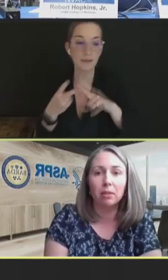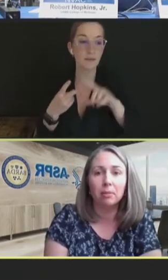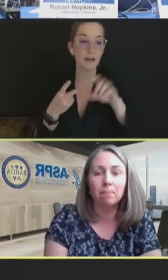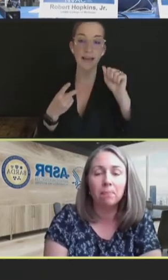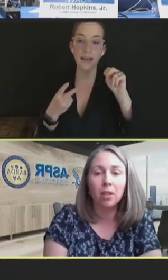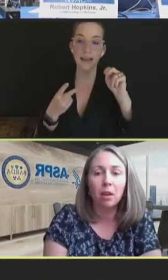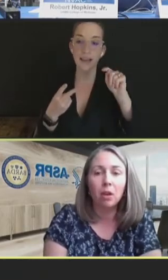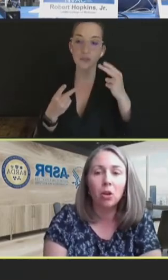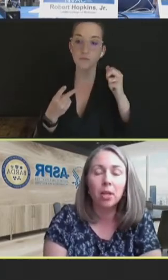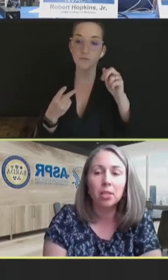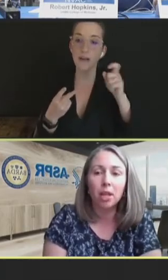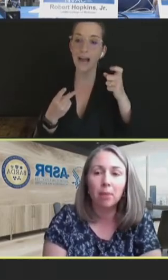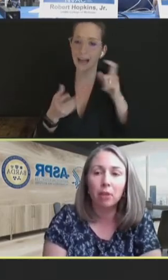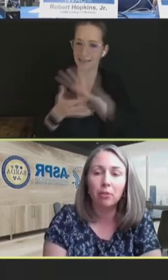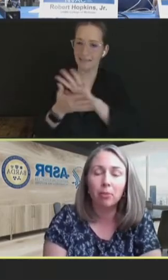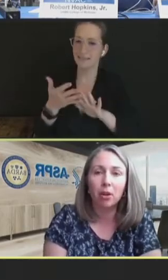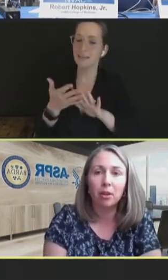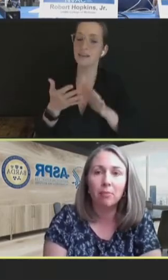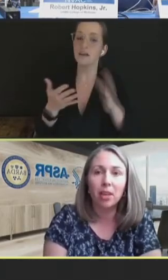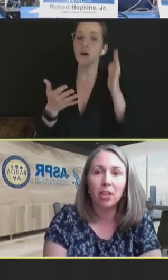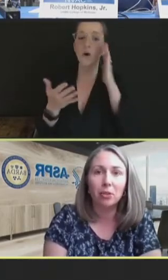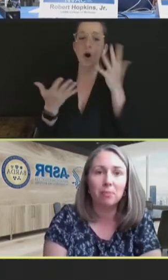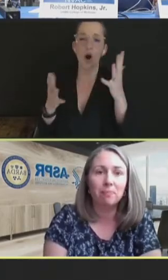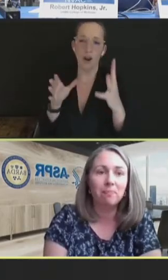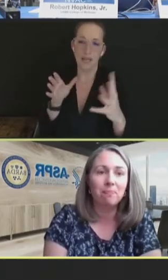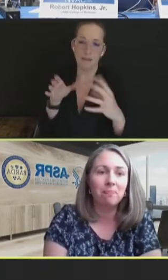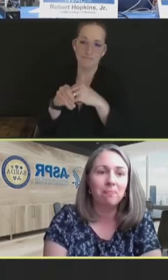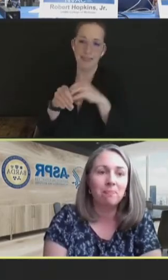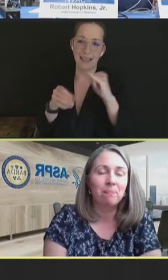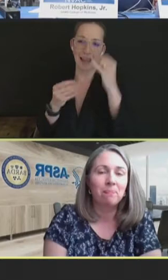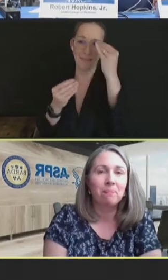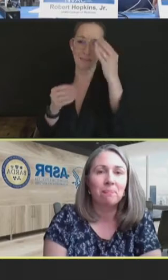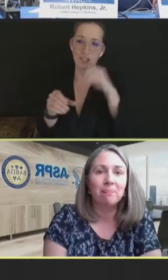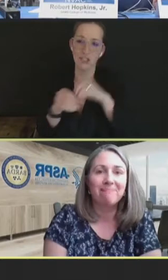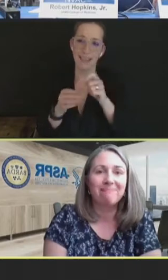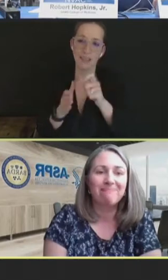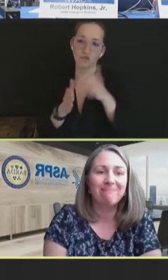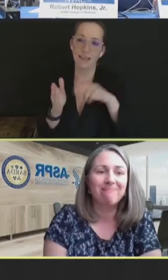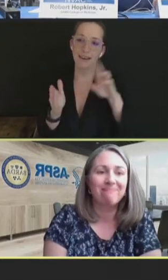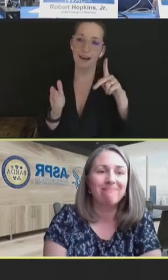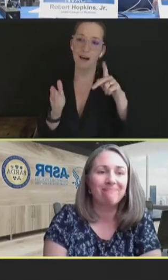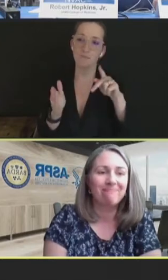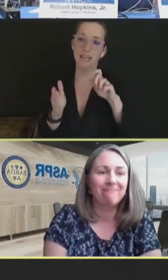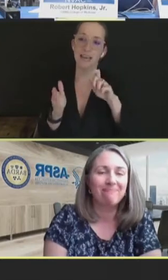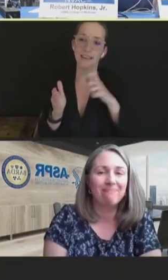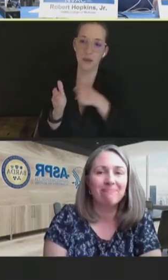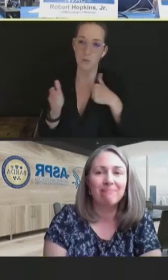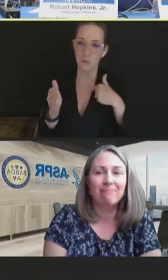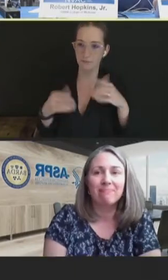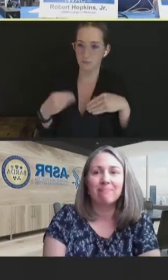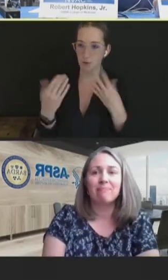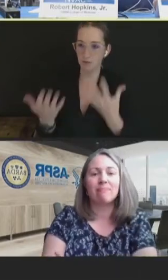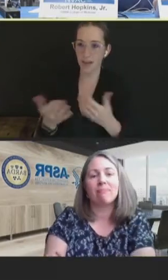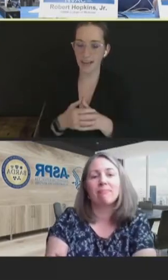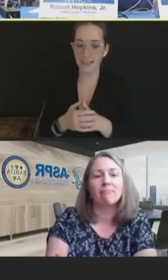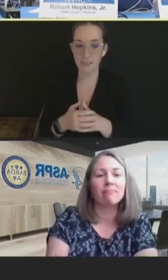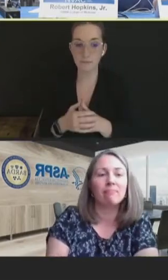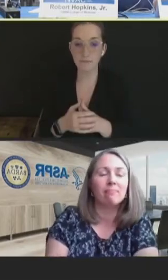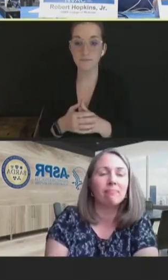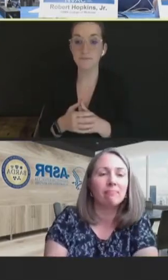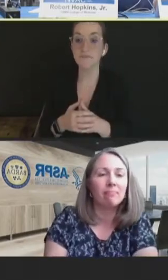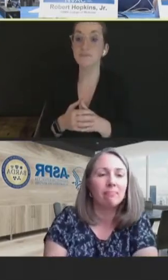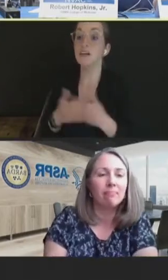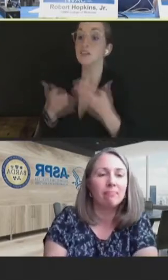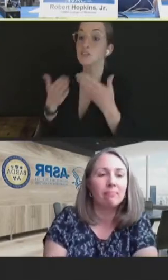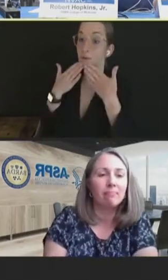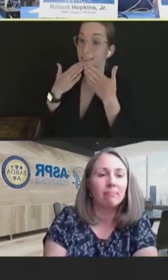provided. And I'll go ahead and stop there from BARDA. Thank you. Thank you, Christine. Our next presentation is from